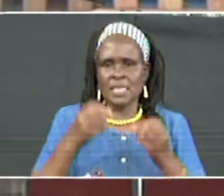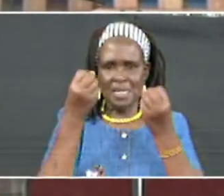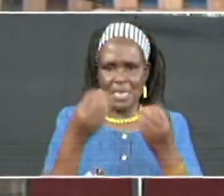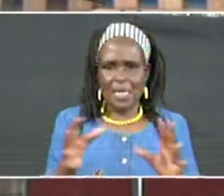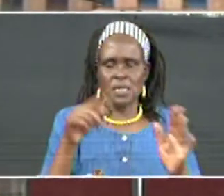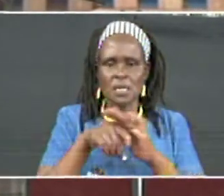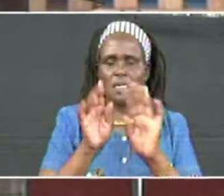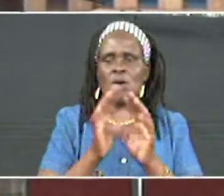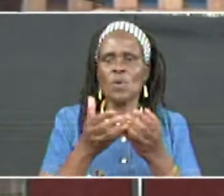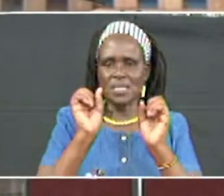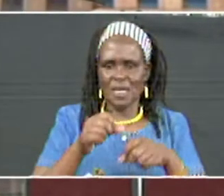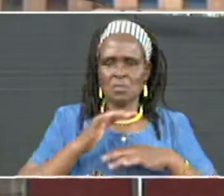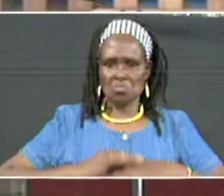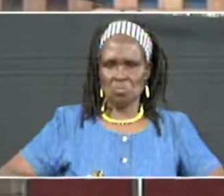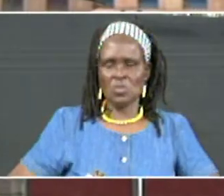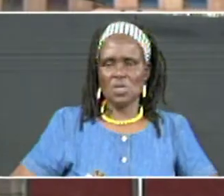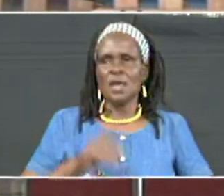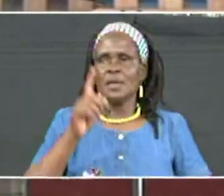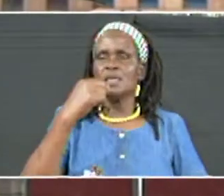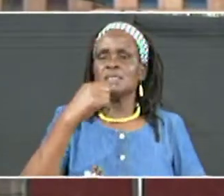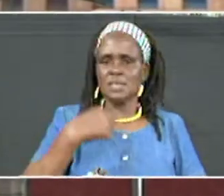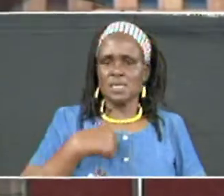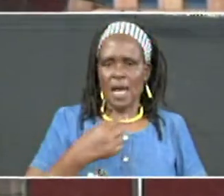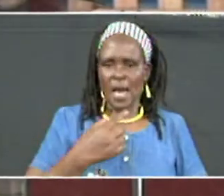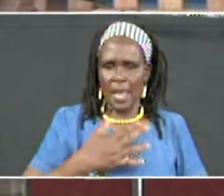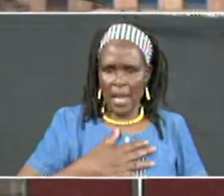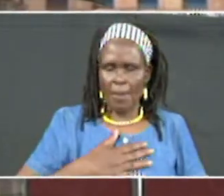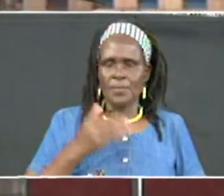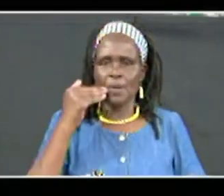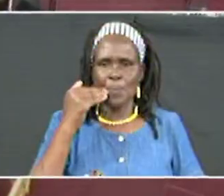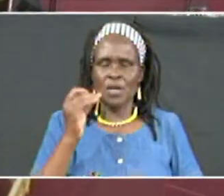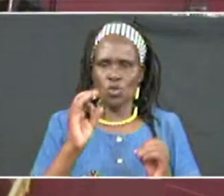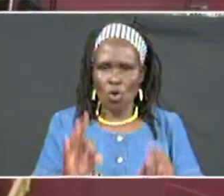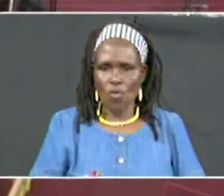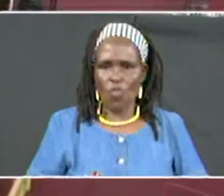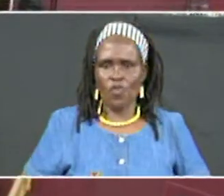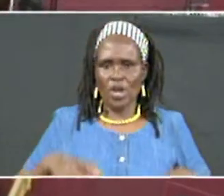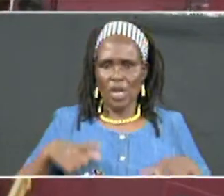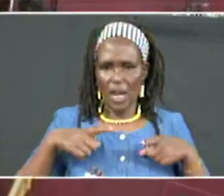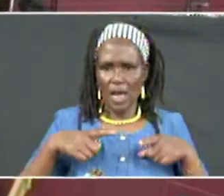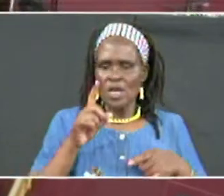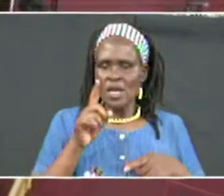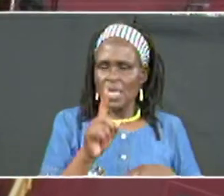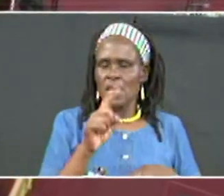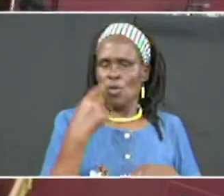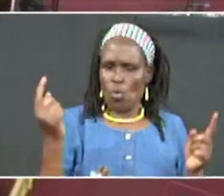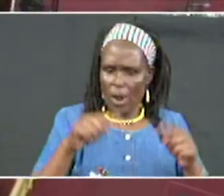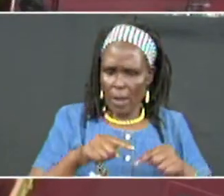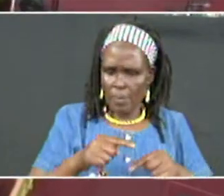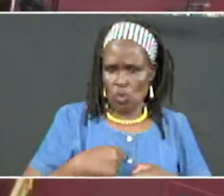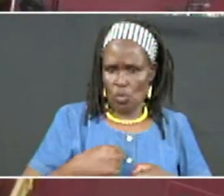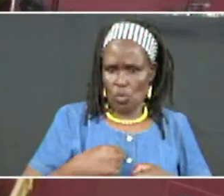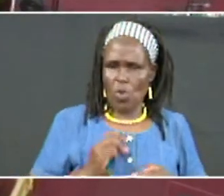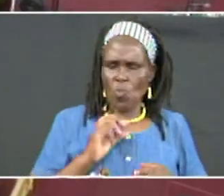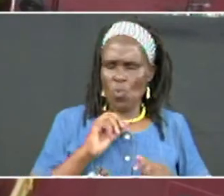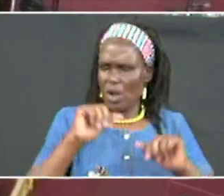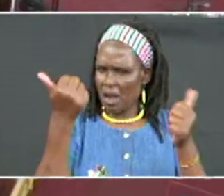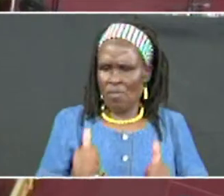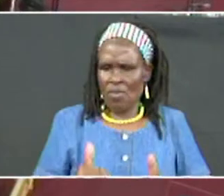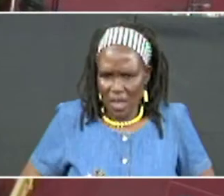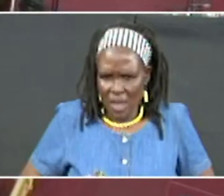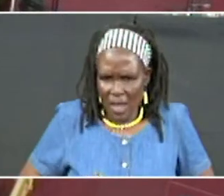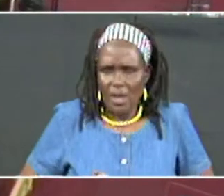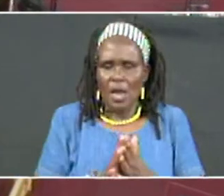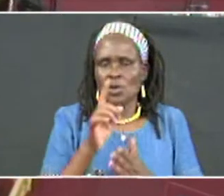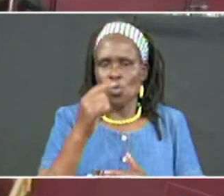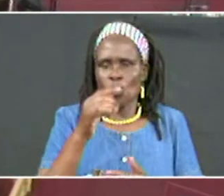satisfy? He says, I am the bread of life. He who comes to me will never go hungry, and he who believes in me will never be